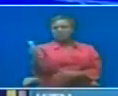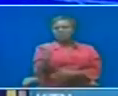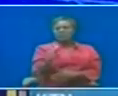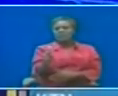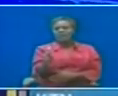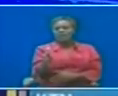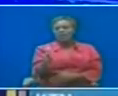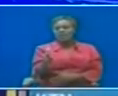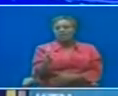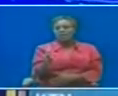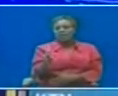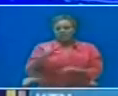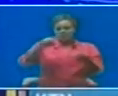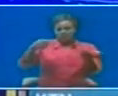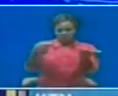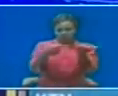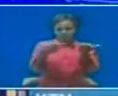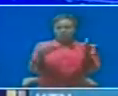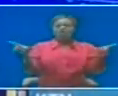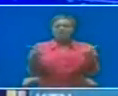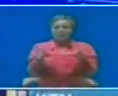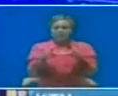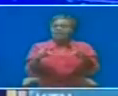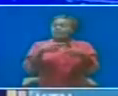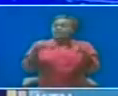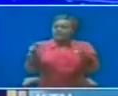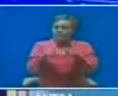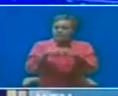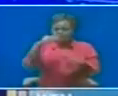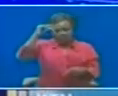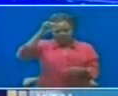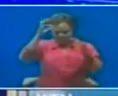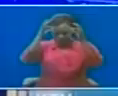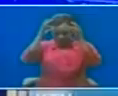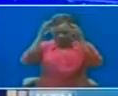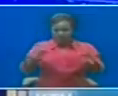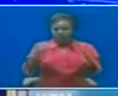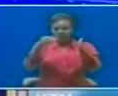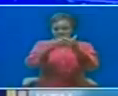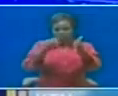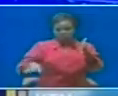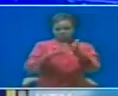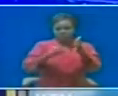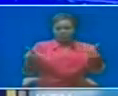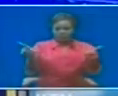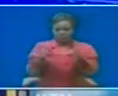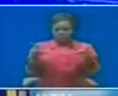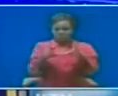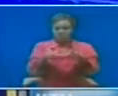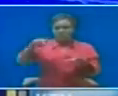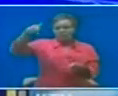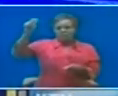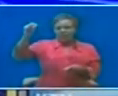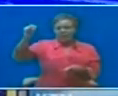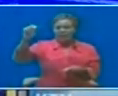and RMS, digital licenses. They also ruled that the revokement of a license issued to Pan-African